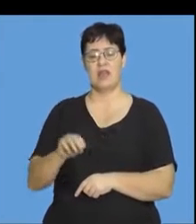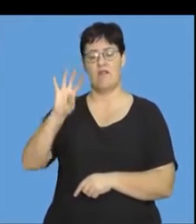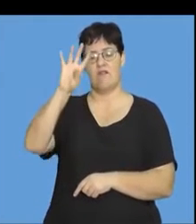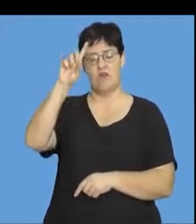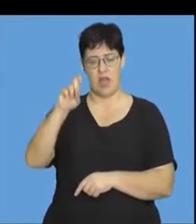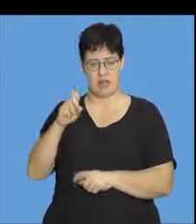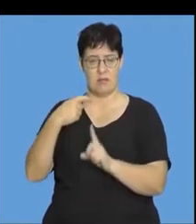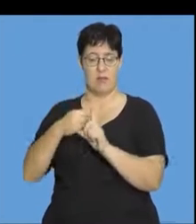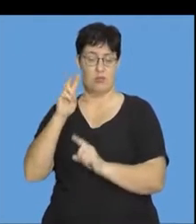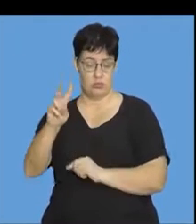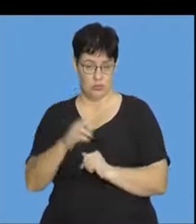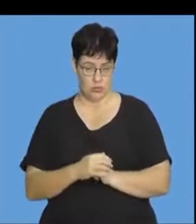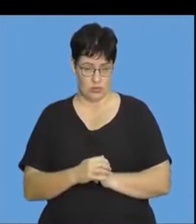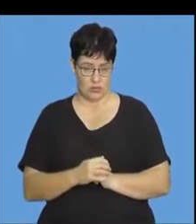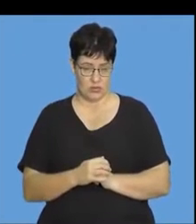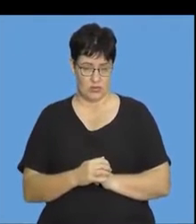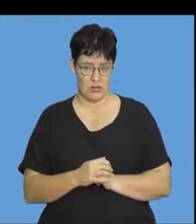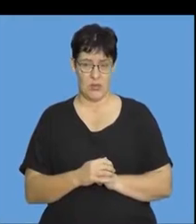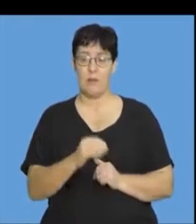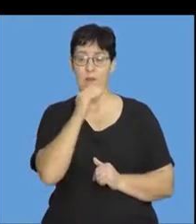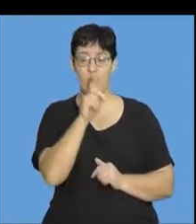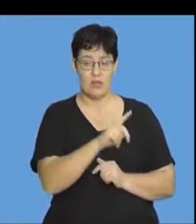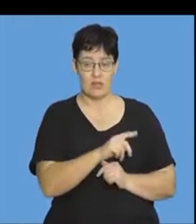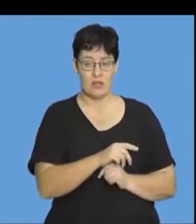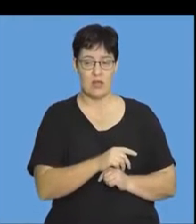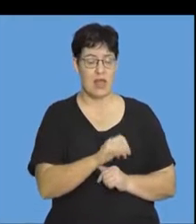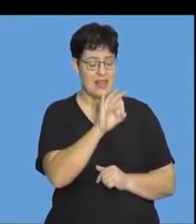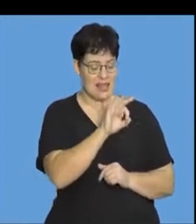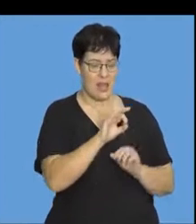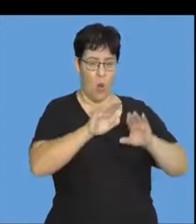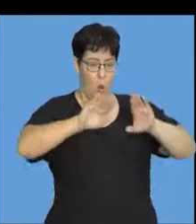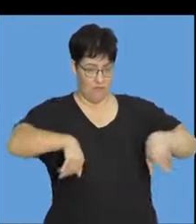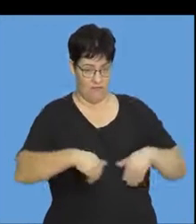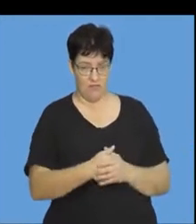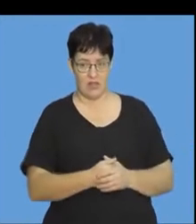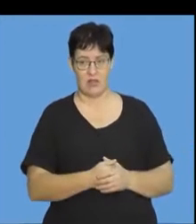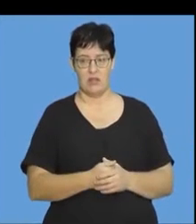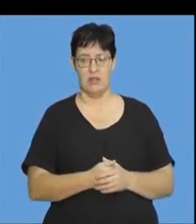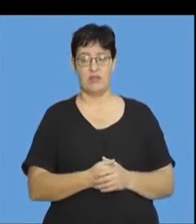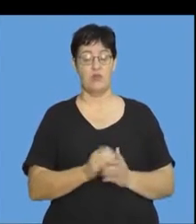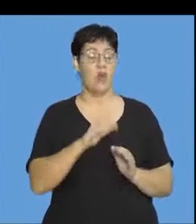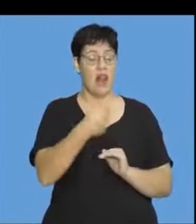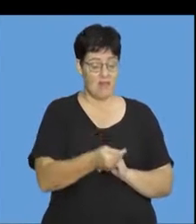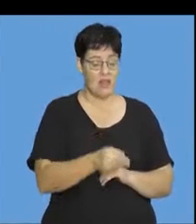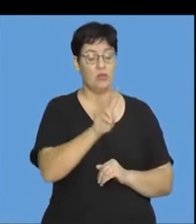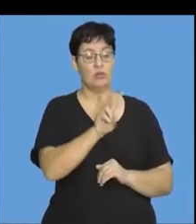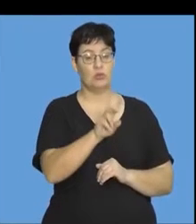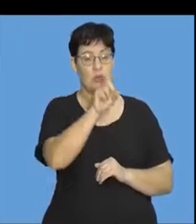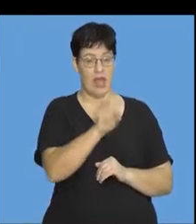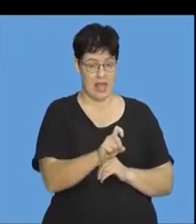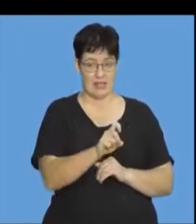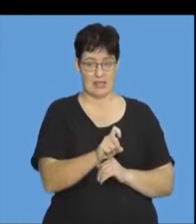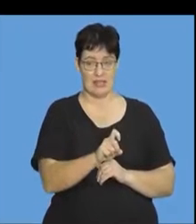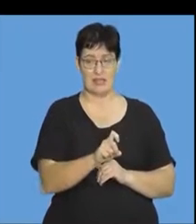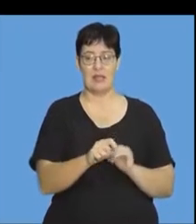to the exponent of 4x plus 2. What this is, you're going to get rid of that base and that base there, meaning